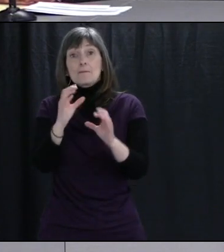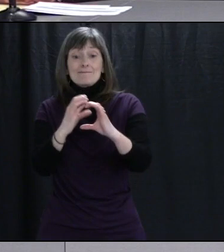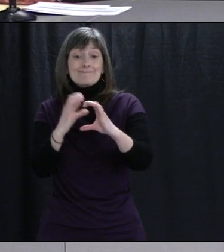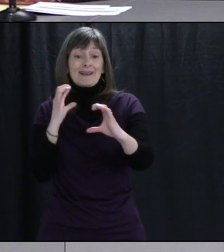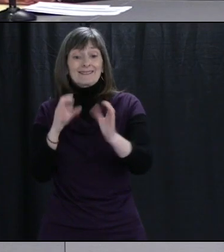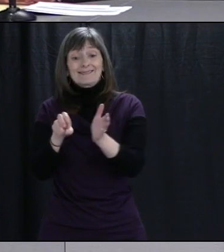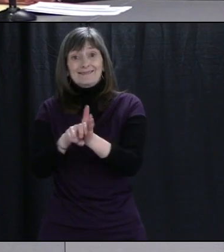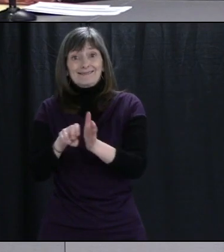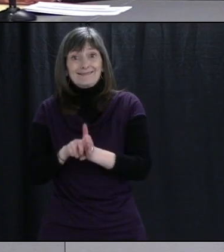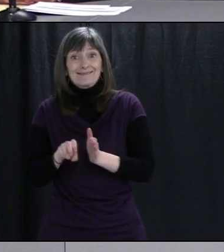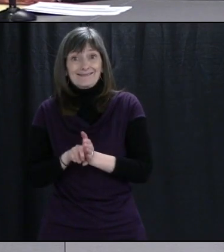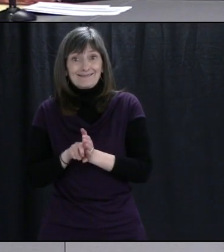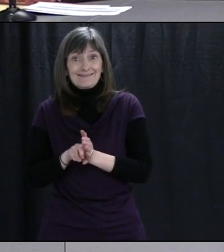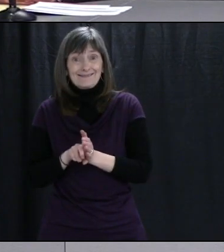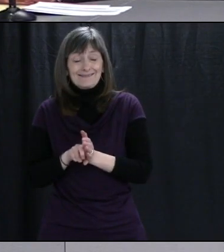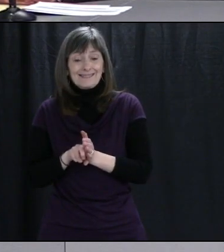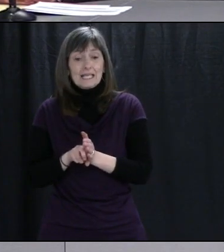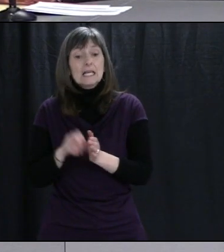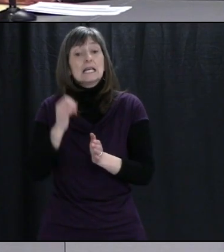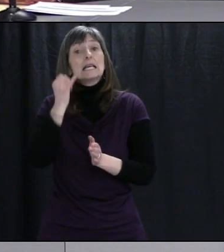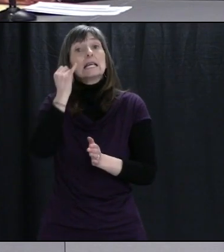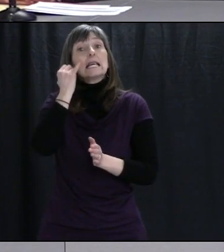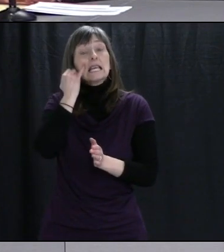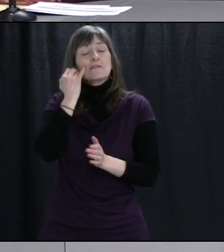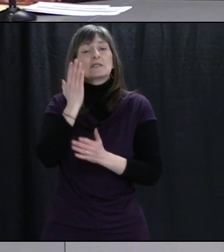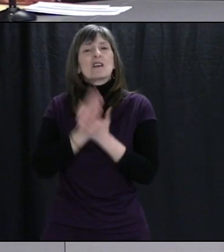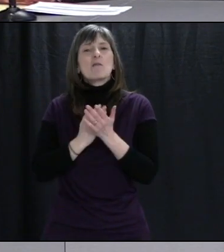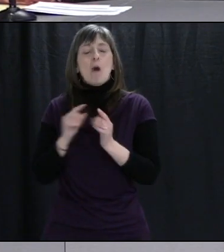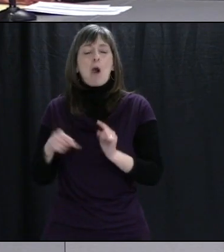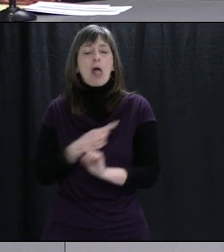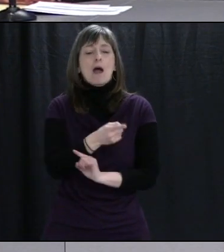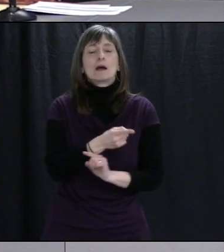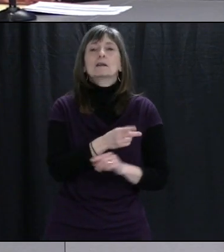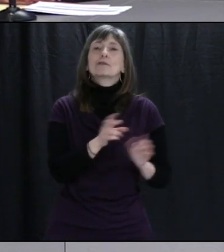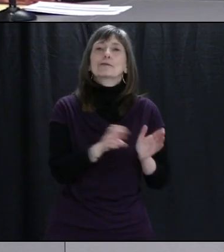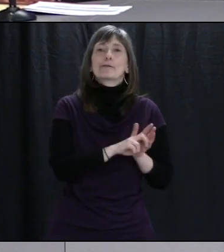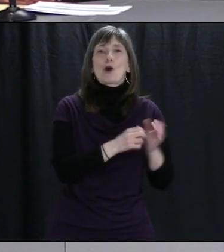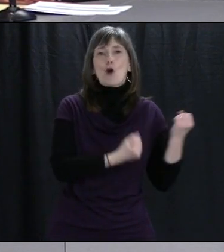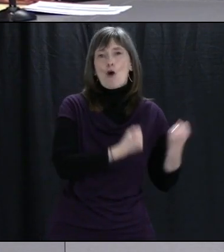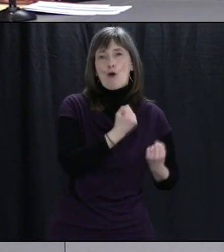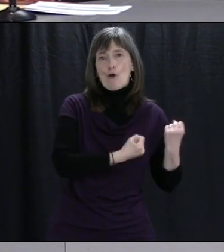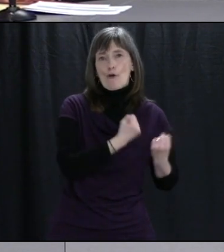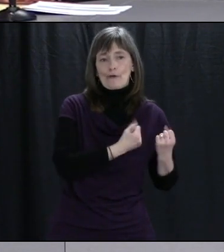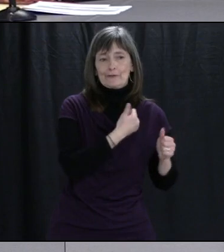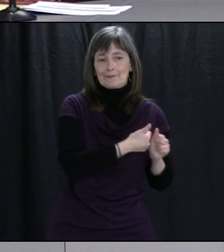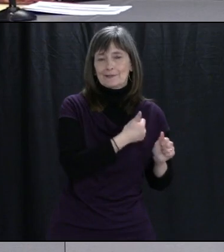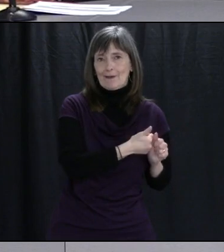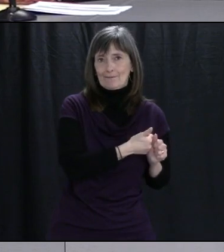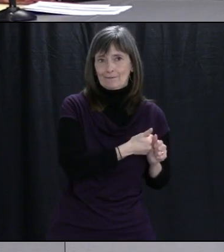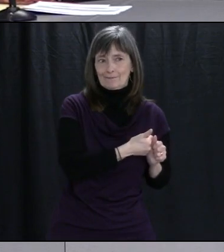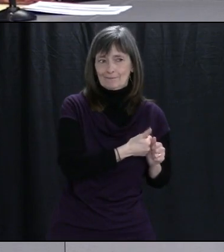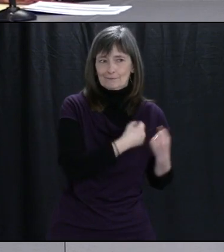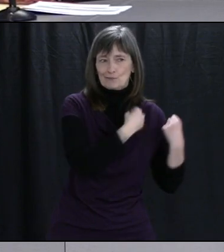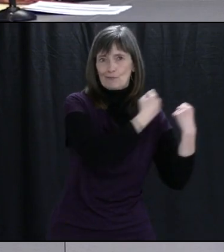whatever, how would someone report that would they report it directly to the authorities if they were,